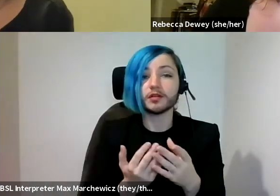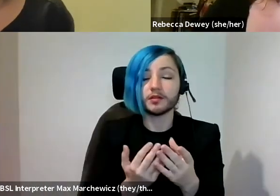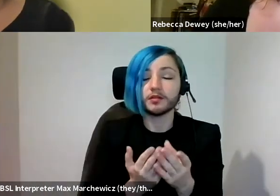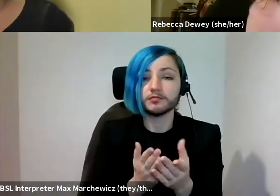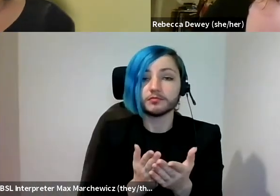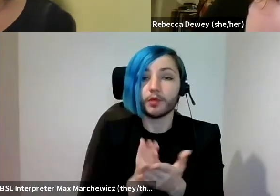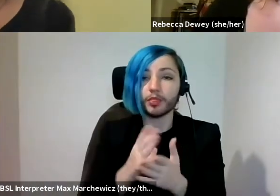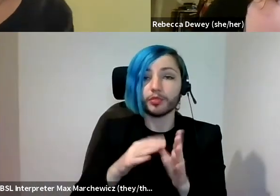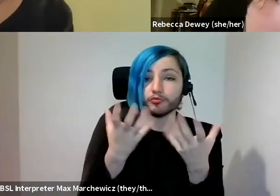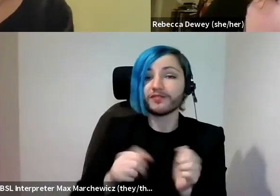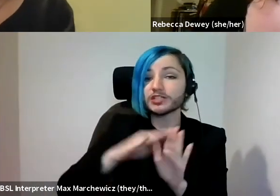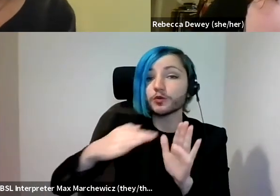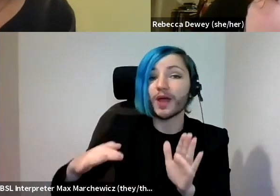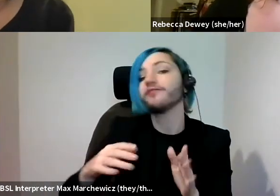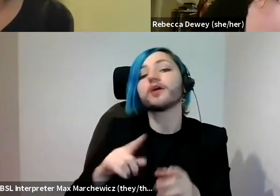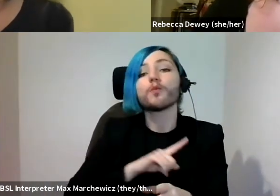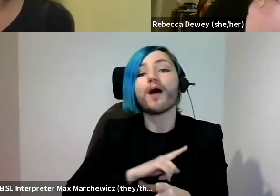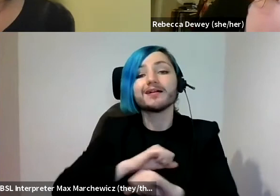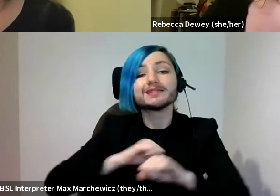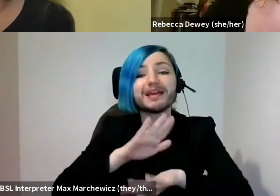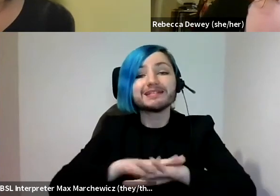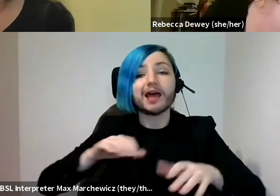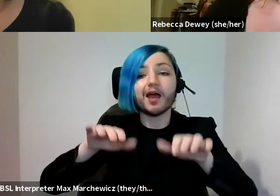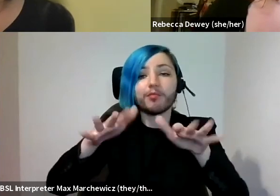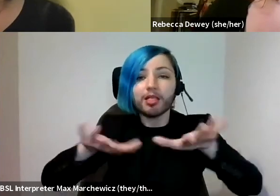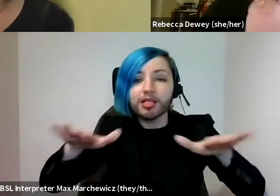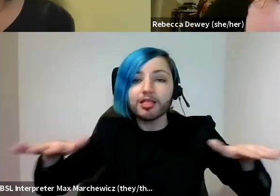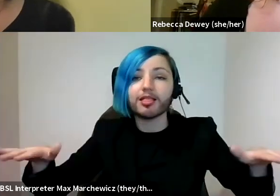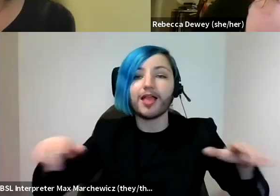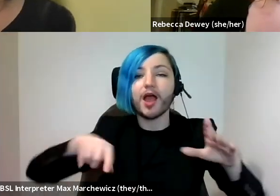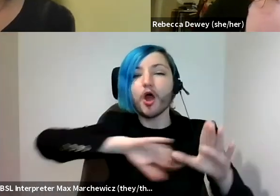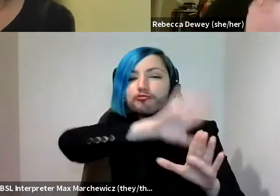distorting space-time around the black holes.